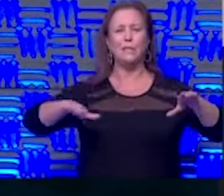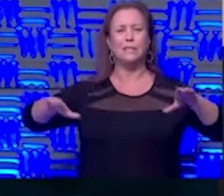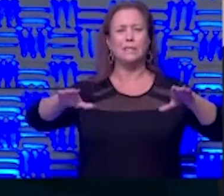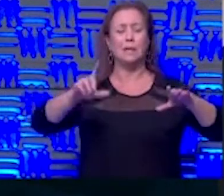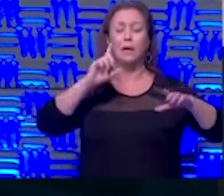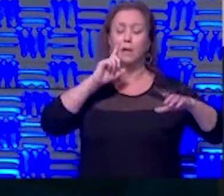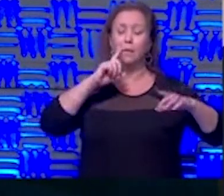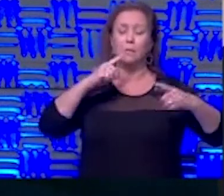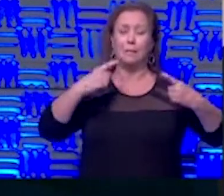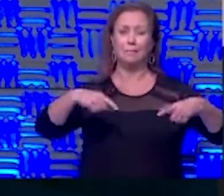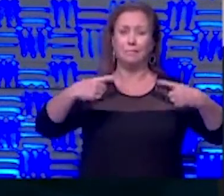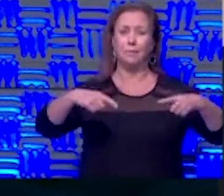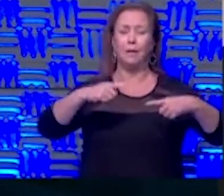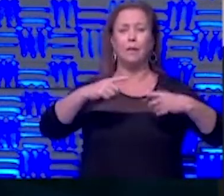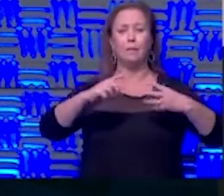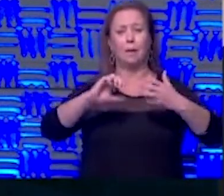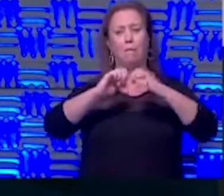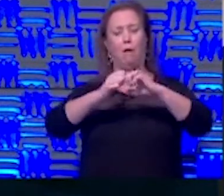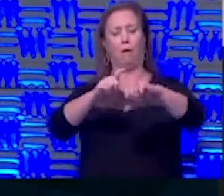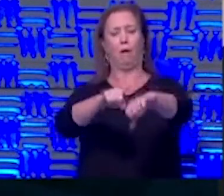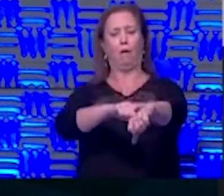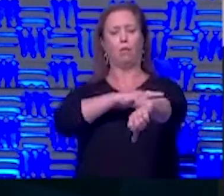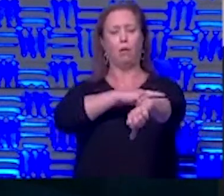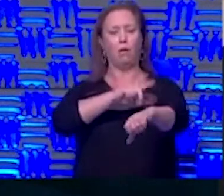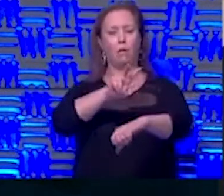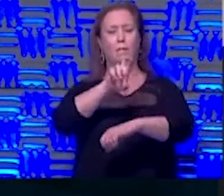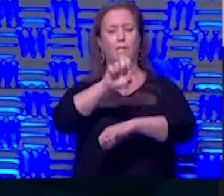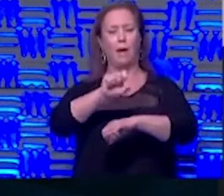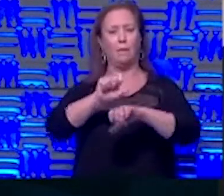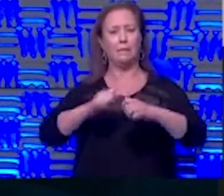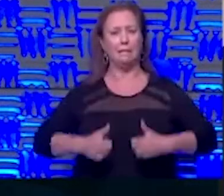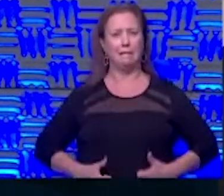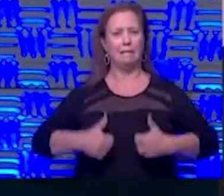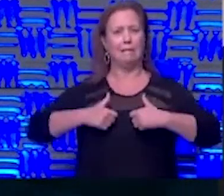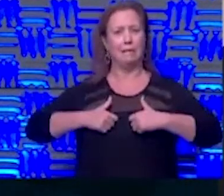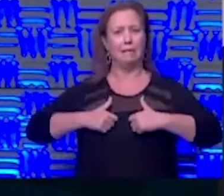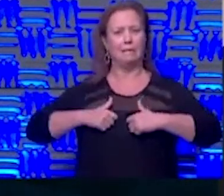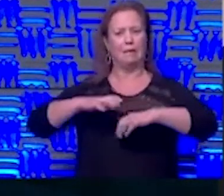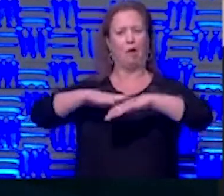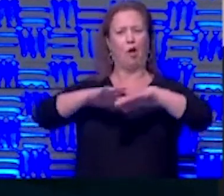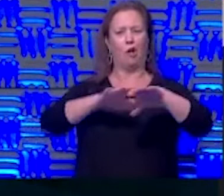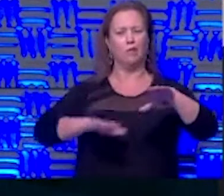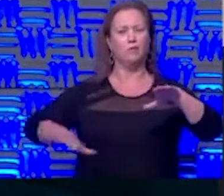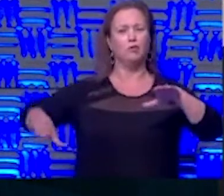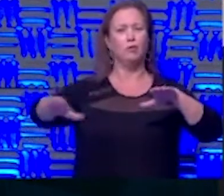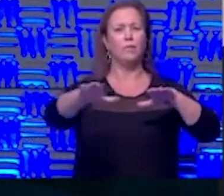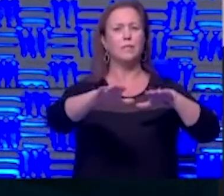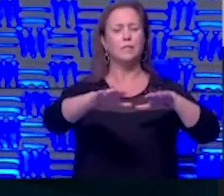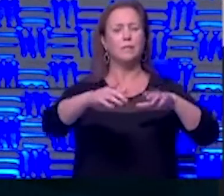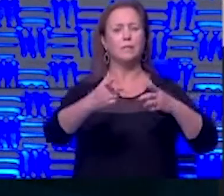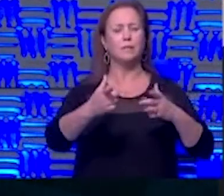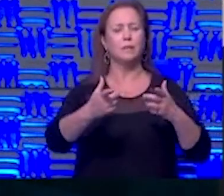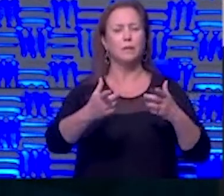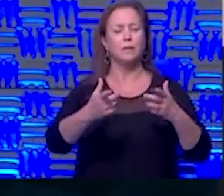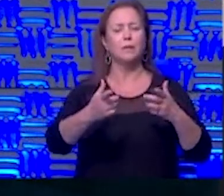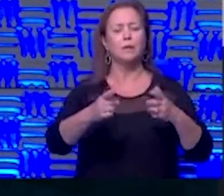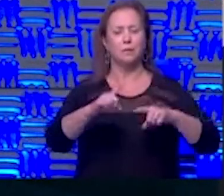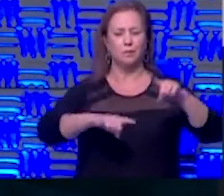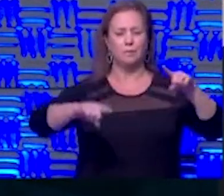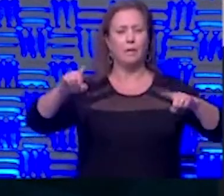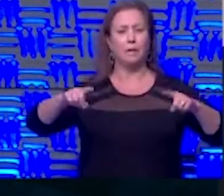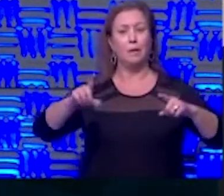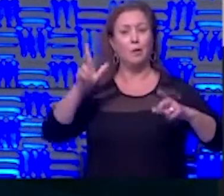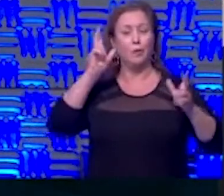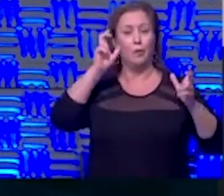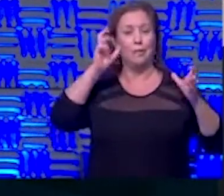debate about how long the virus survives on various types of surfaces, and certainly your